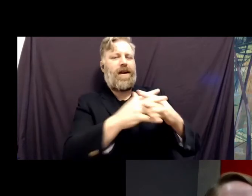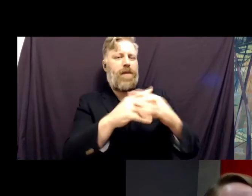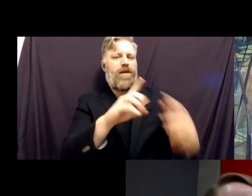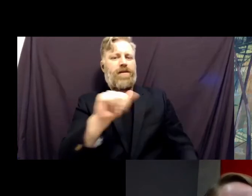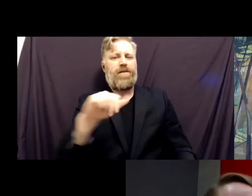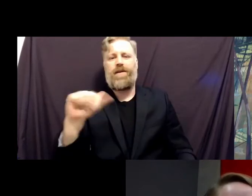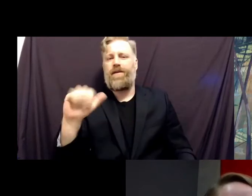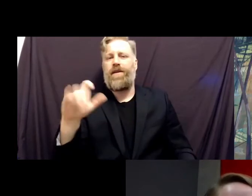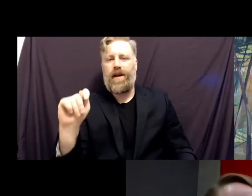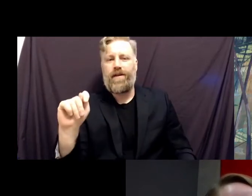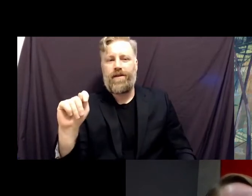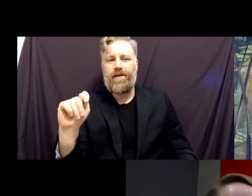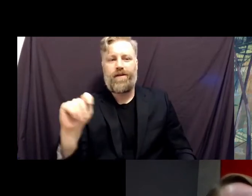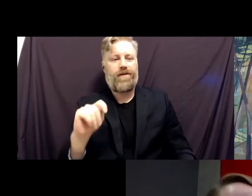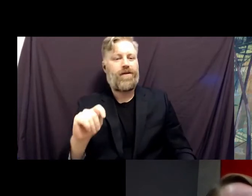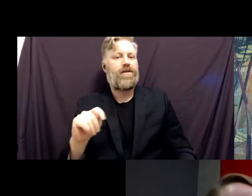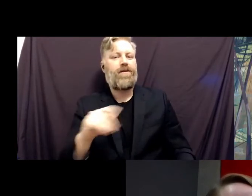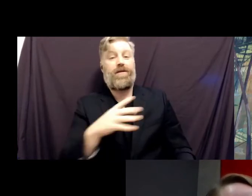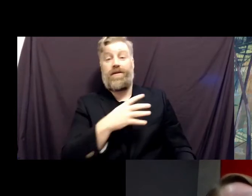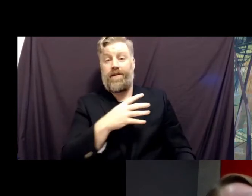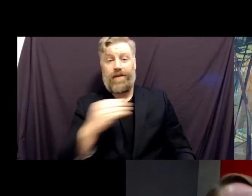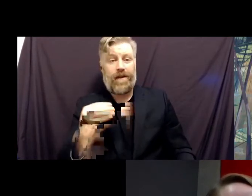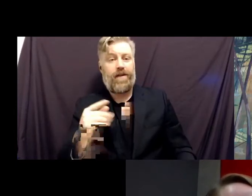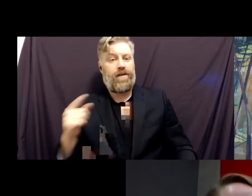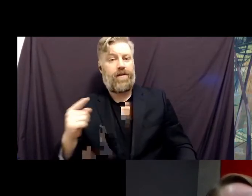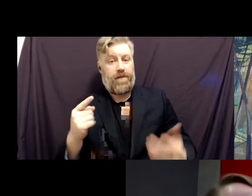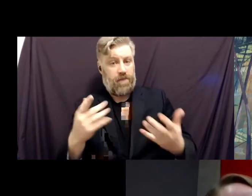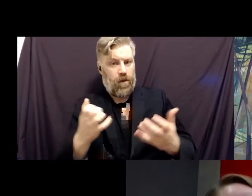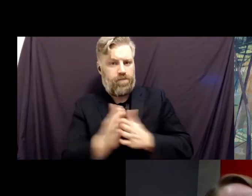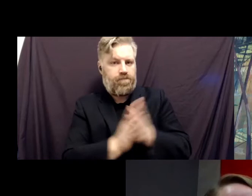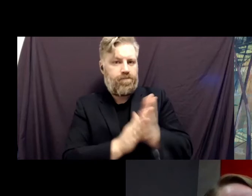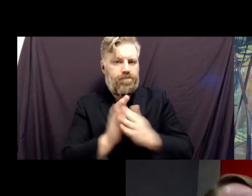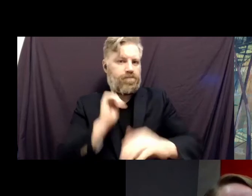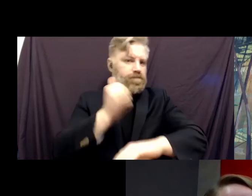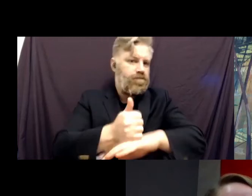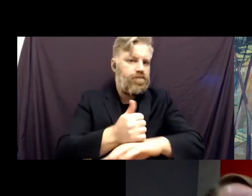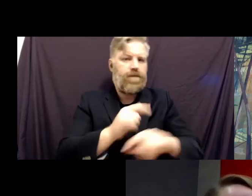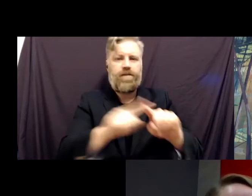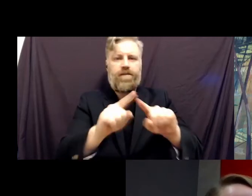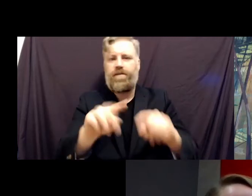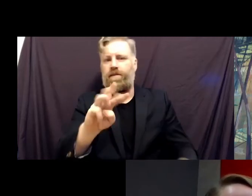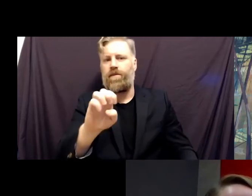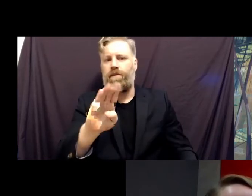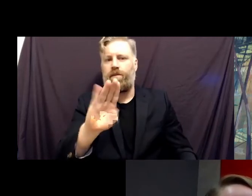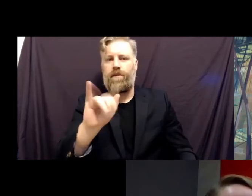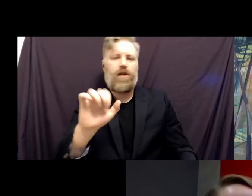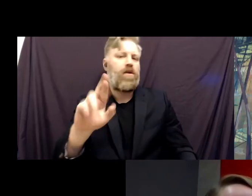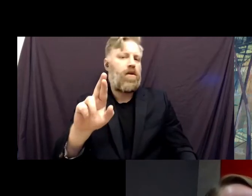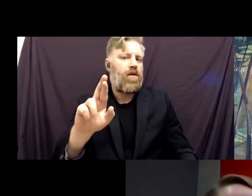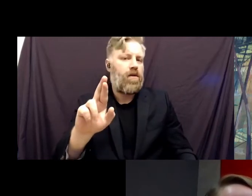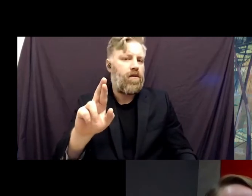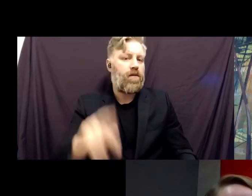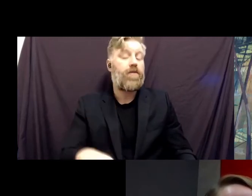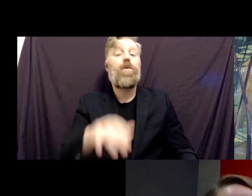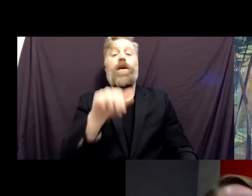the initiative to organize 30 webinars in this occasion. The